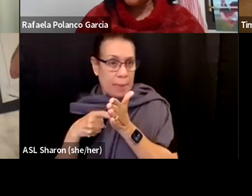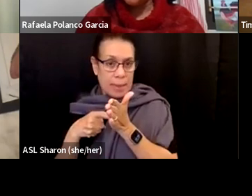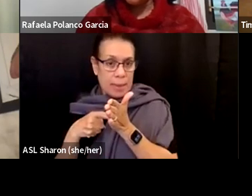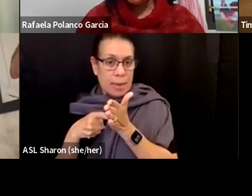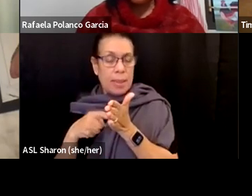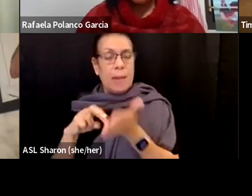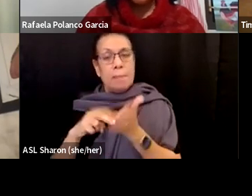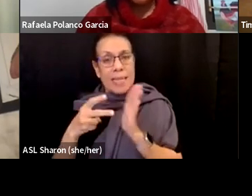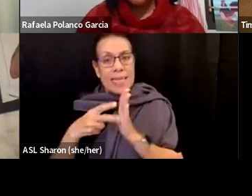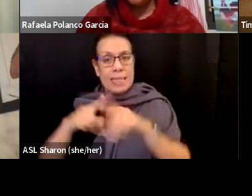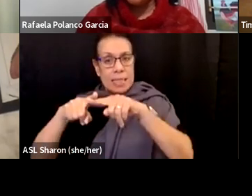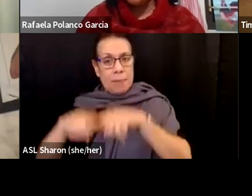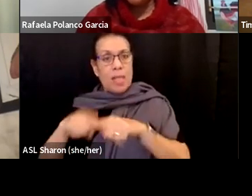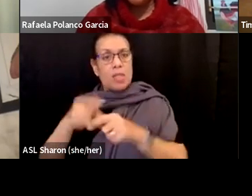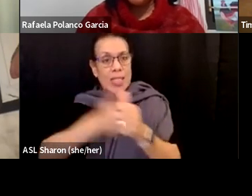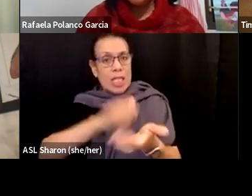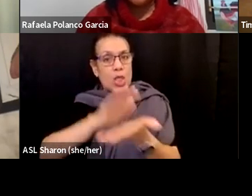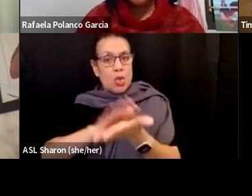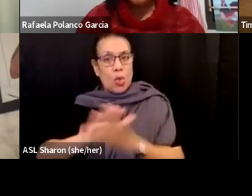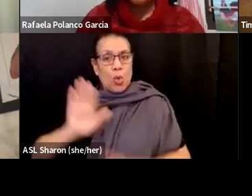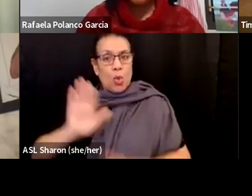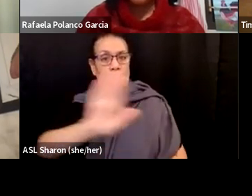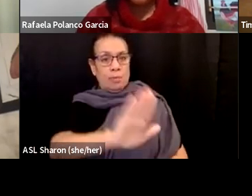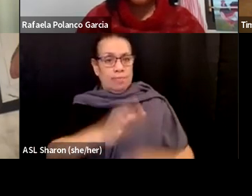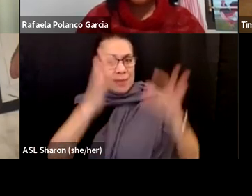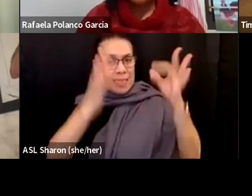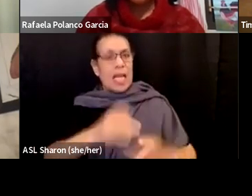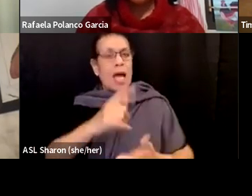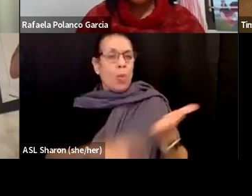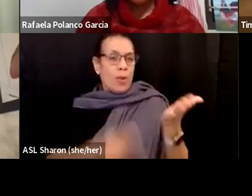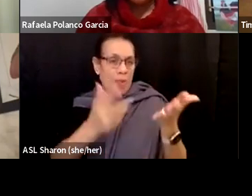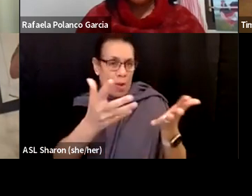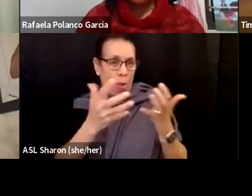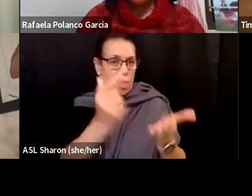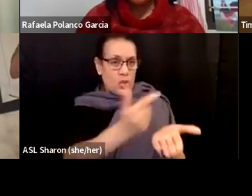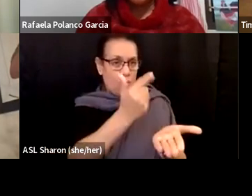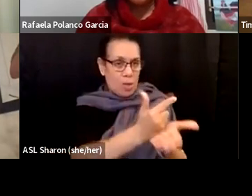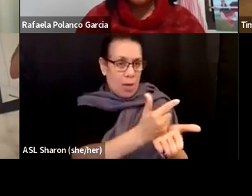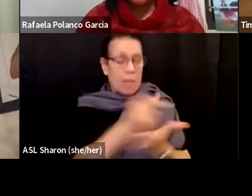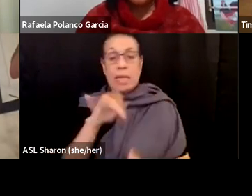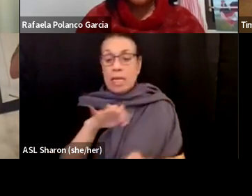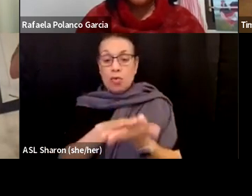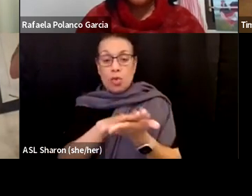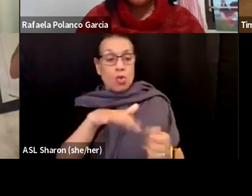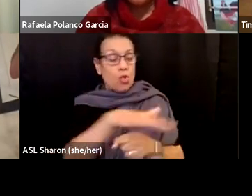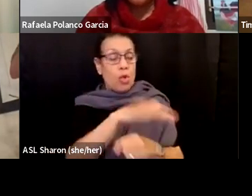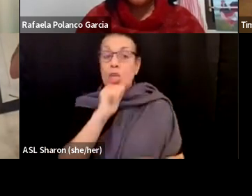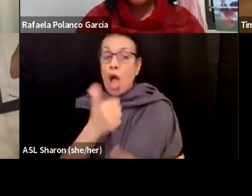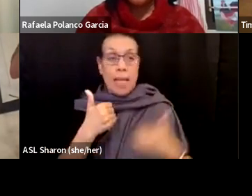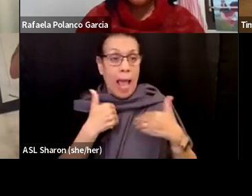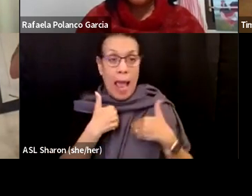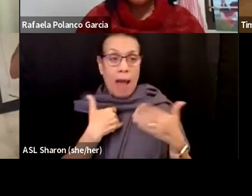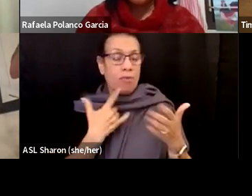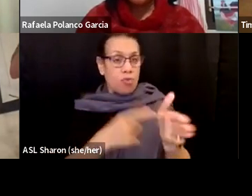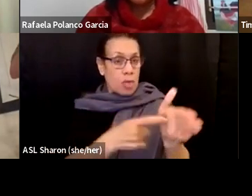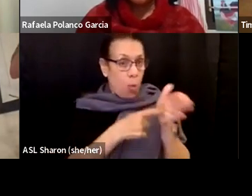leaves it up to school districts to define their graduation requirements and then if a district doesn't have graduation requirements or